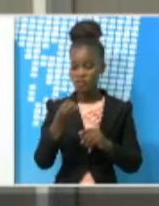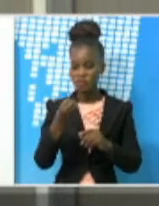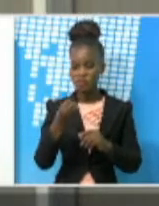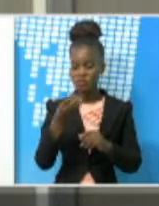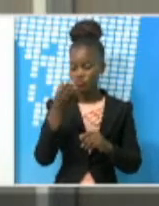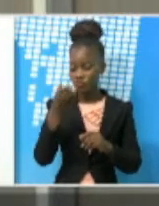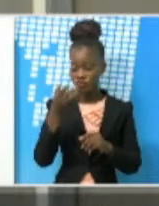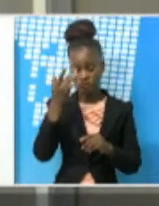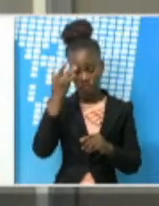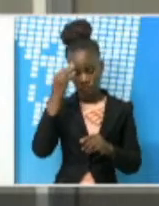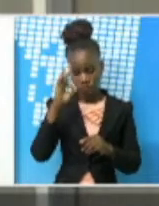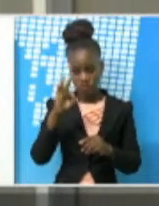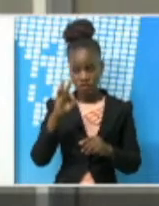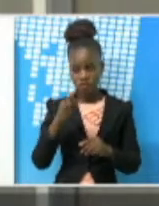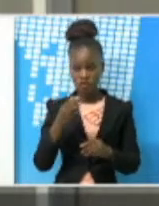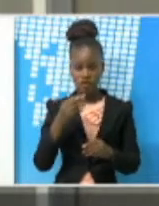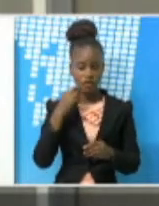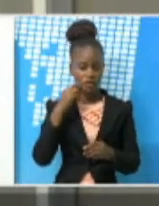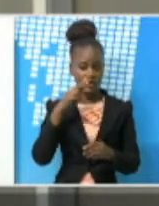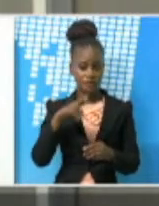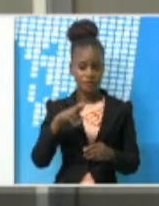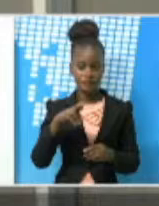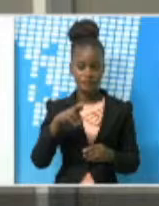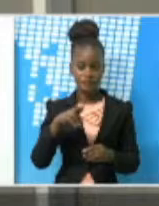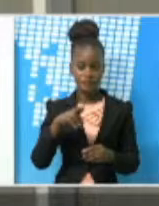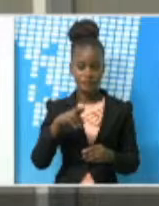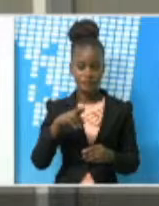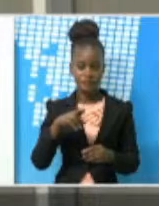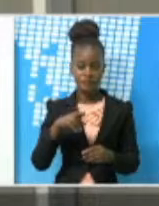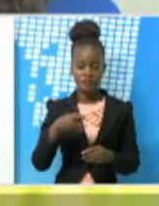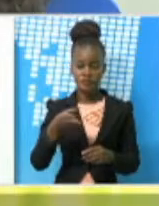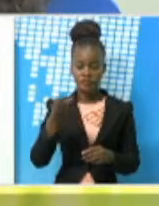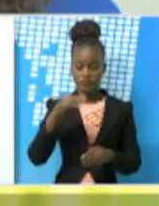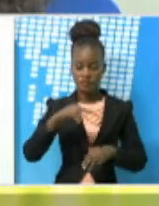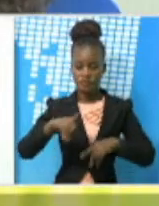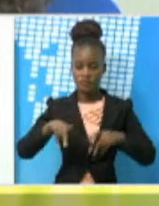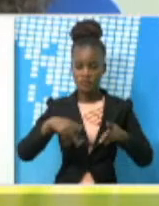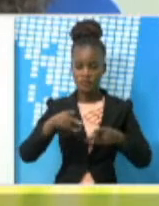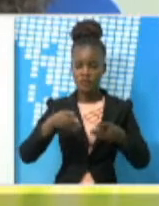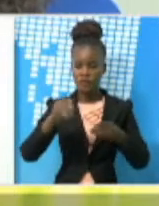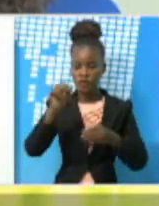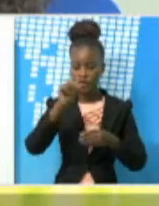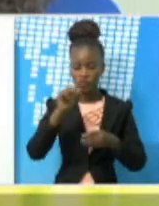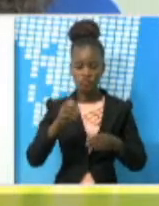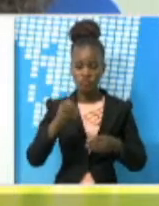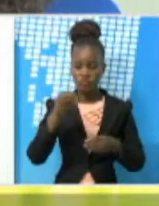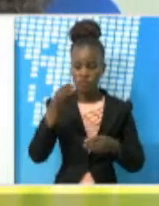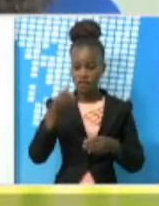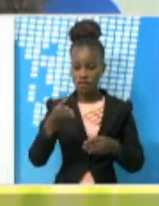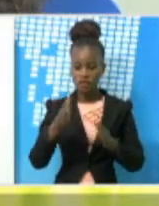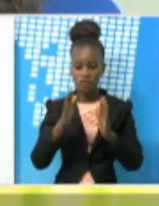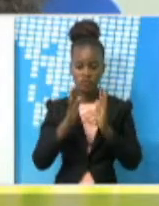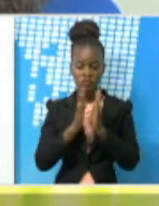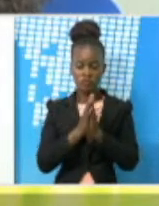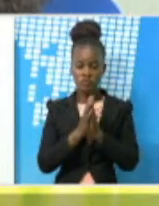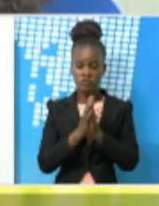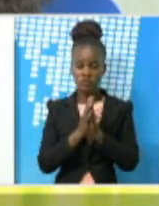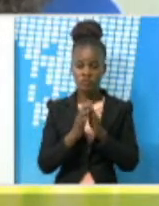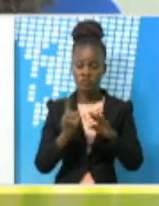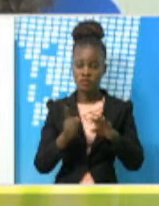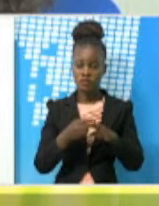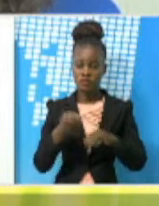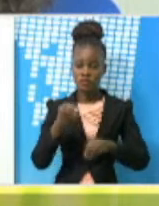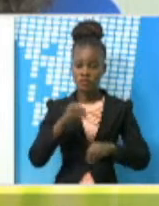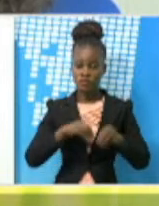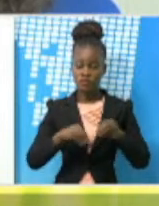at whether they are employing our people. So those are the criteria that we look at when we're looking at these investments. Are